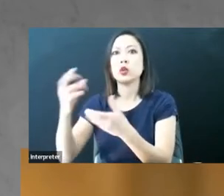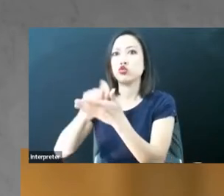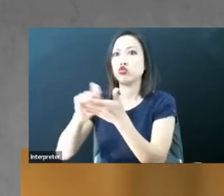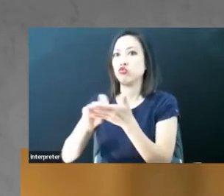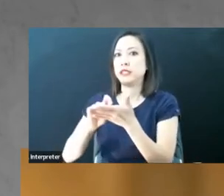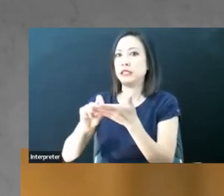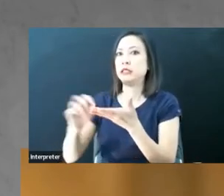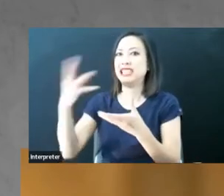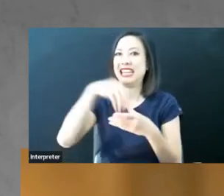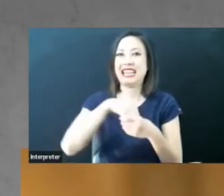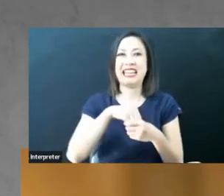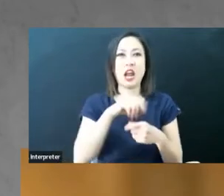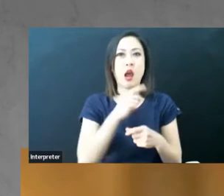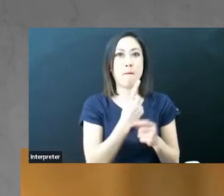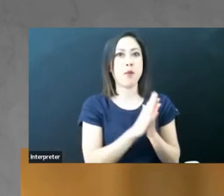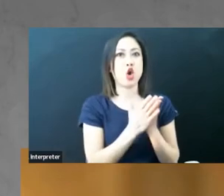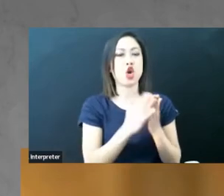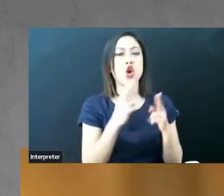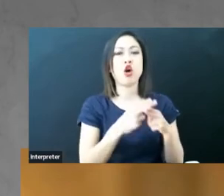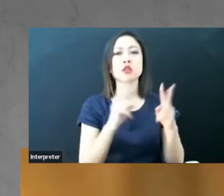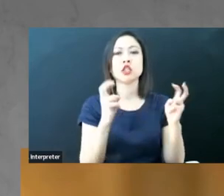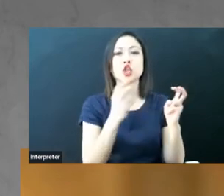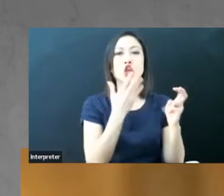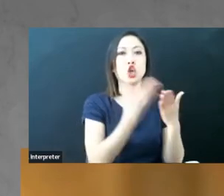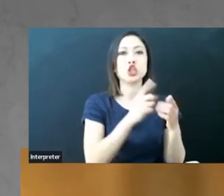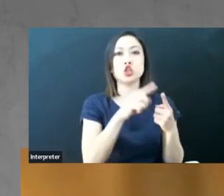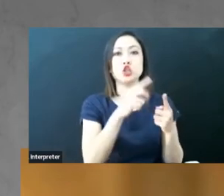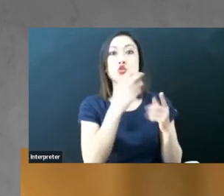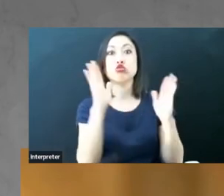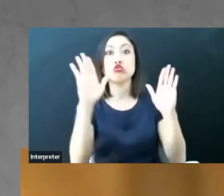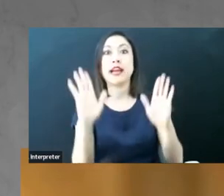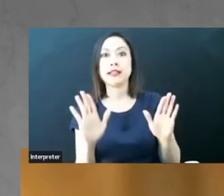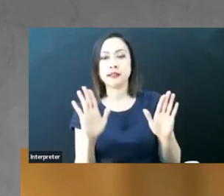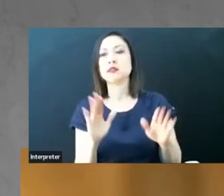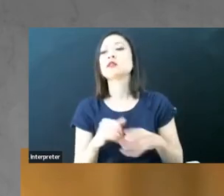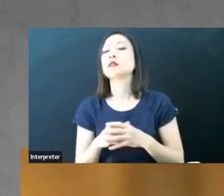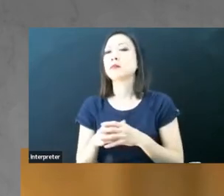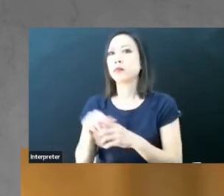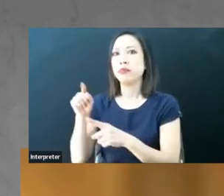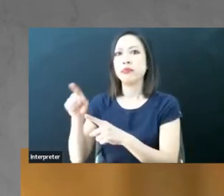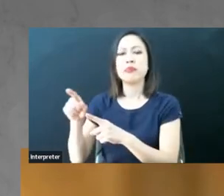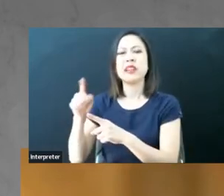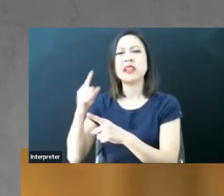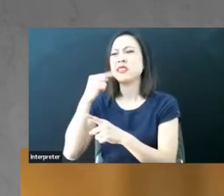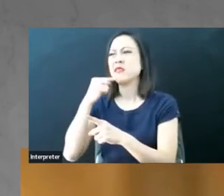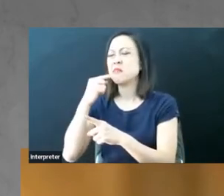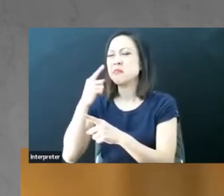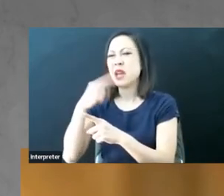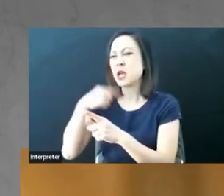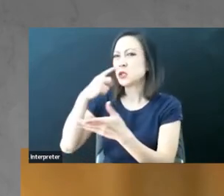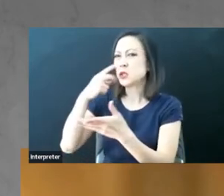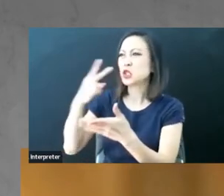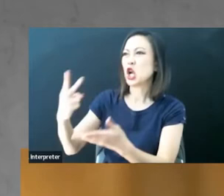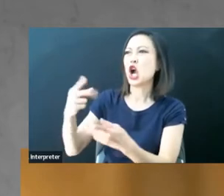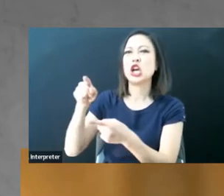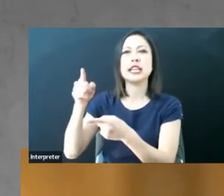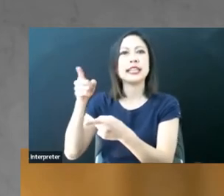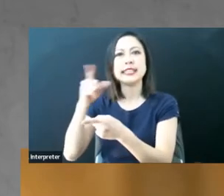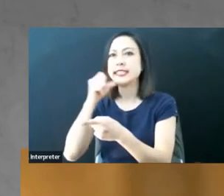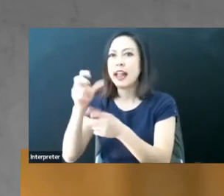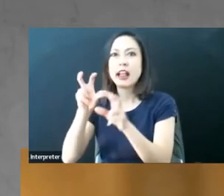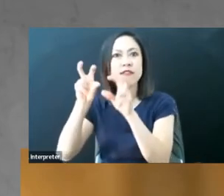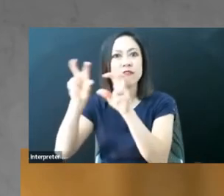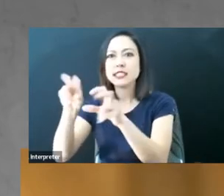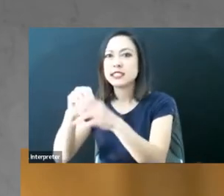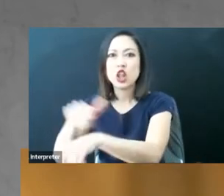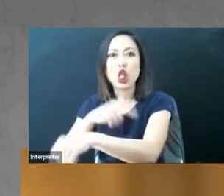he knew that if you don't invest for long-term growth, he didn't need to be independent. And I saw that firsthand as a young associate